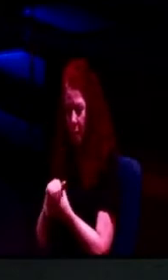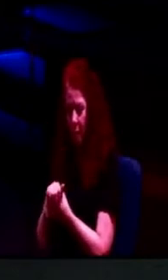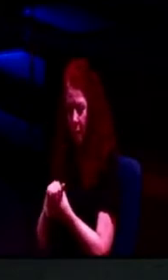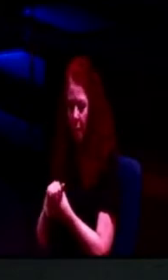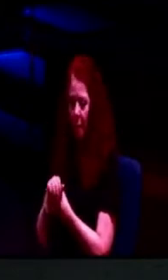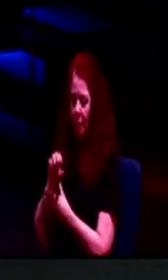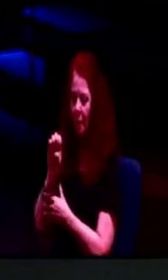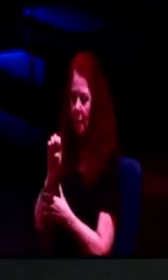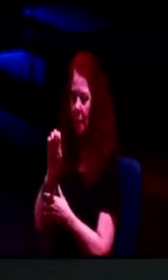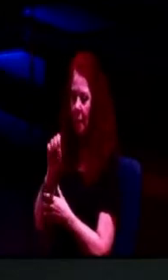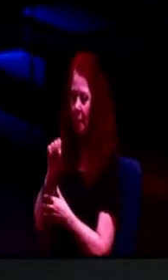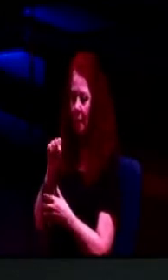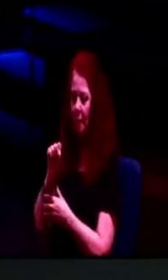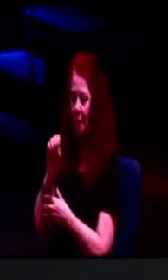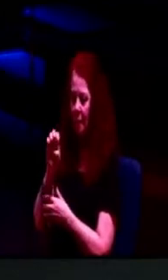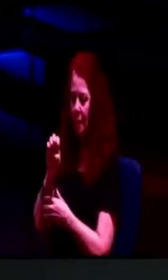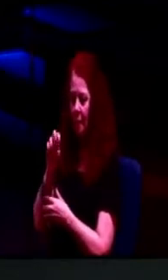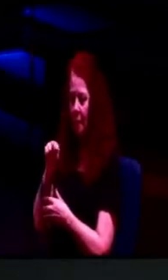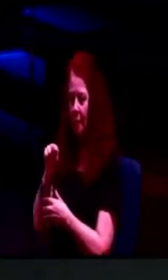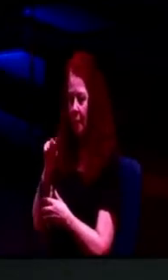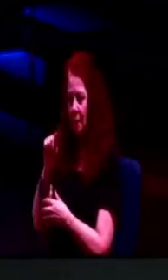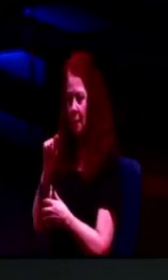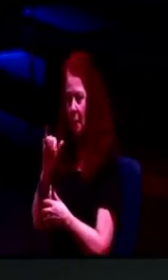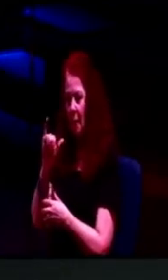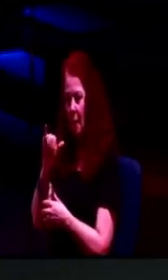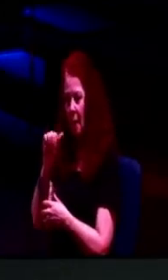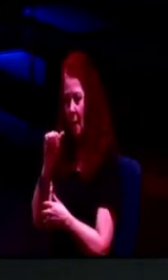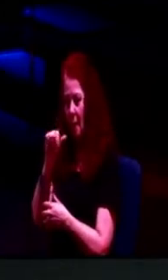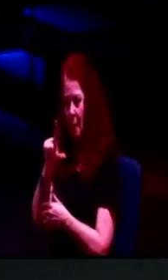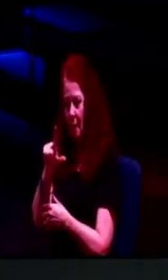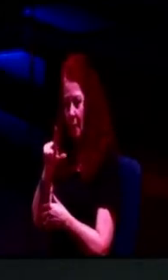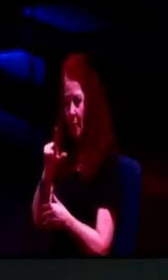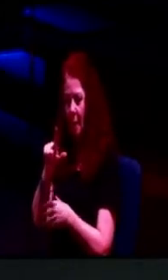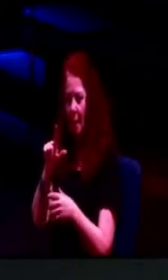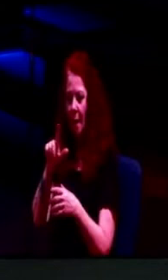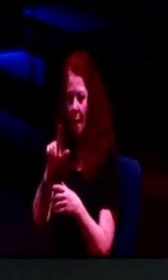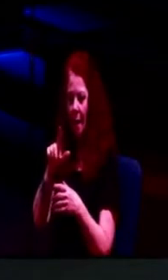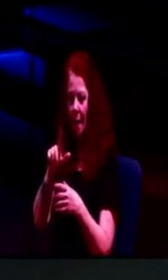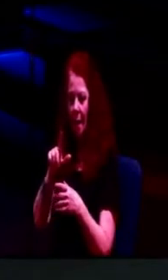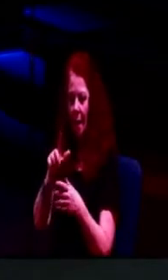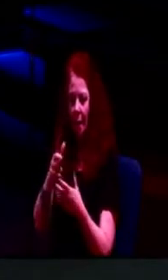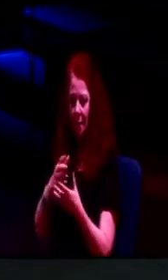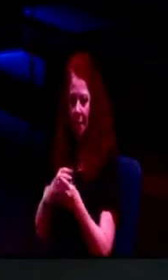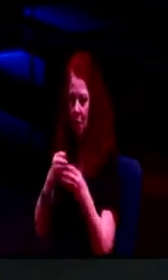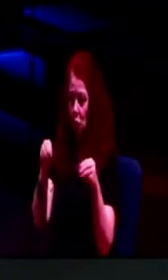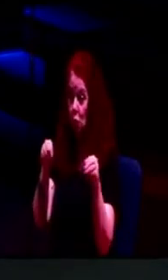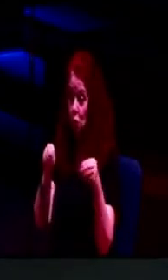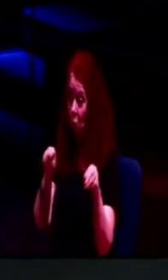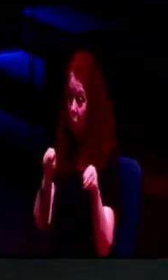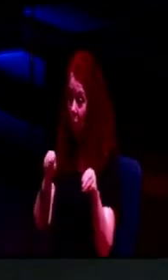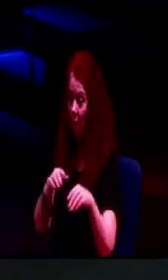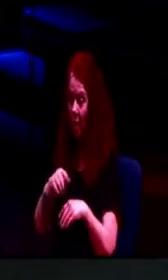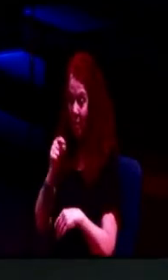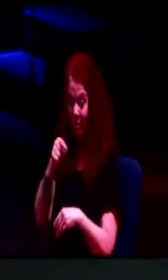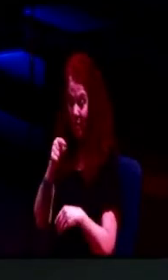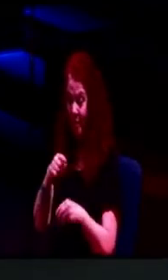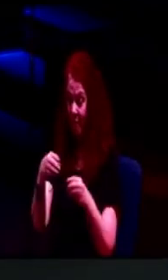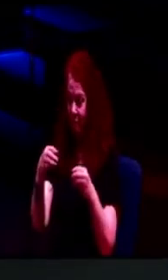essential, right? Like, is it essential? Is this an essential